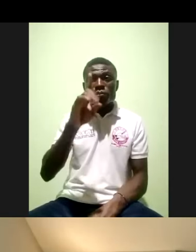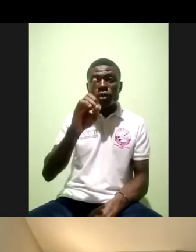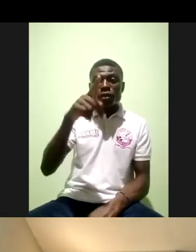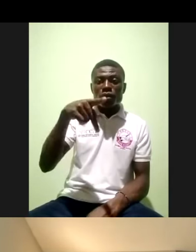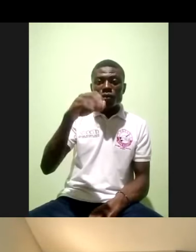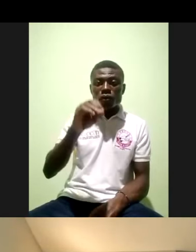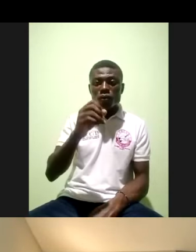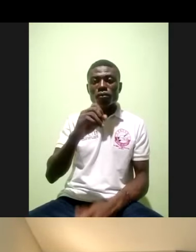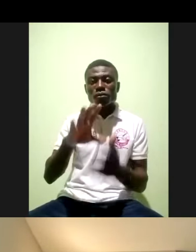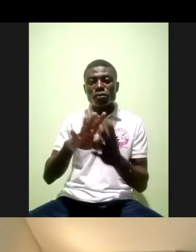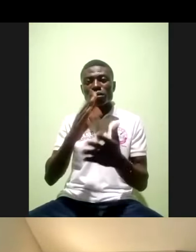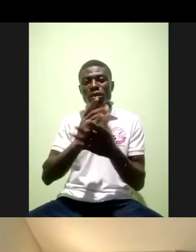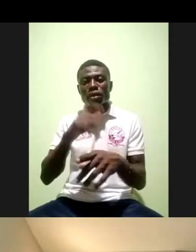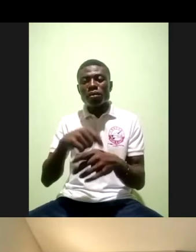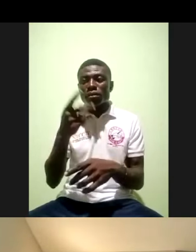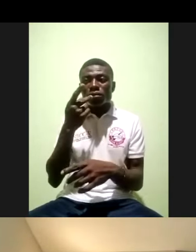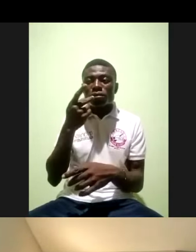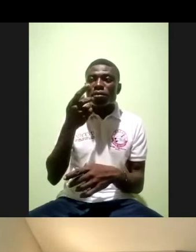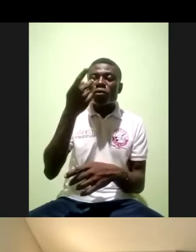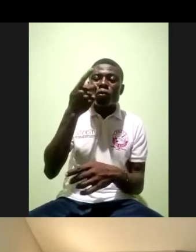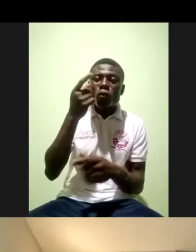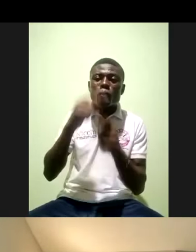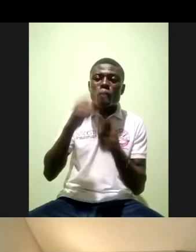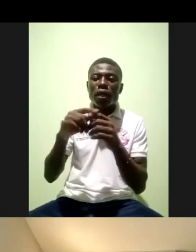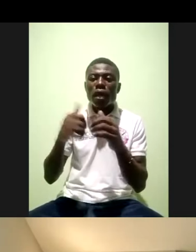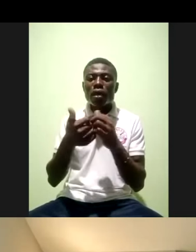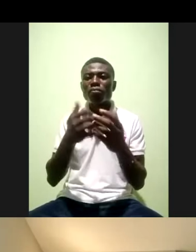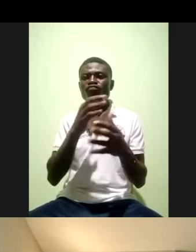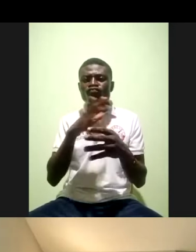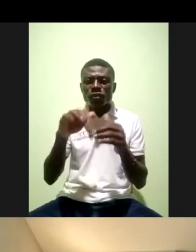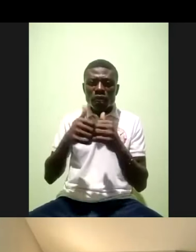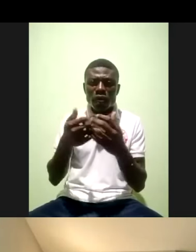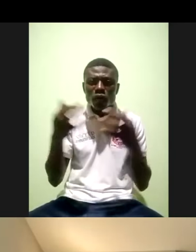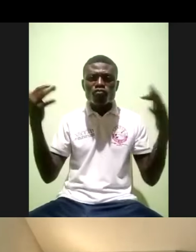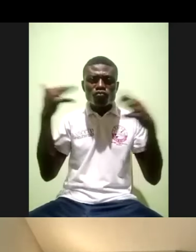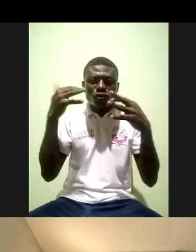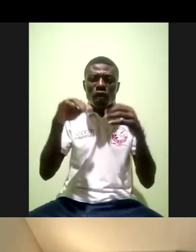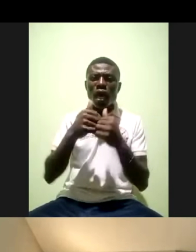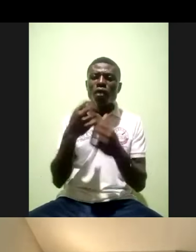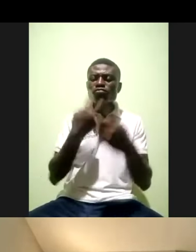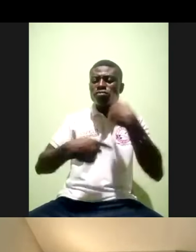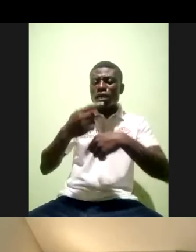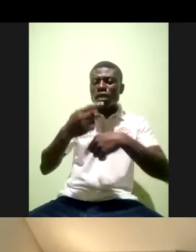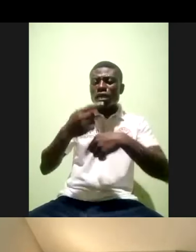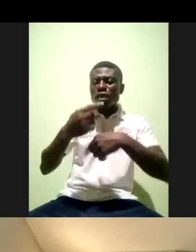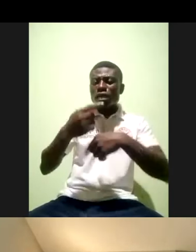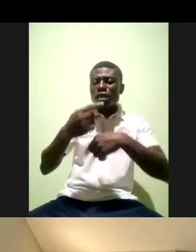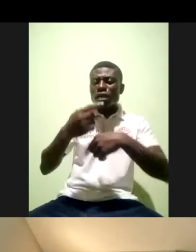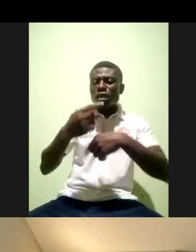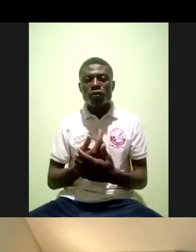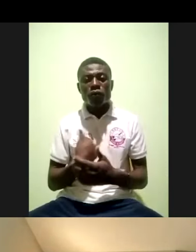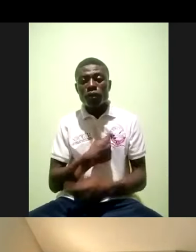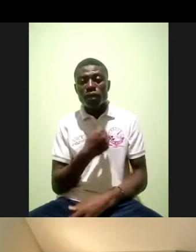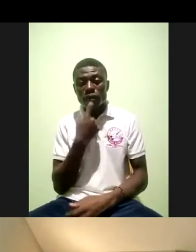have difficulties telling single letters apart or stringing multiple sounds together to form a word. Can we say that